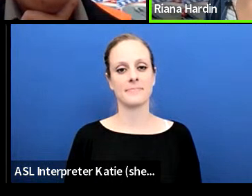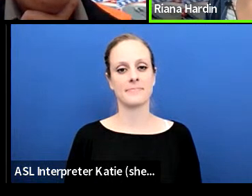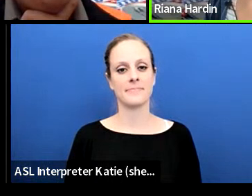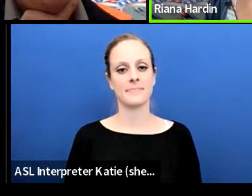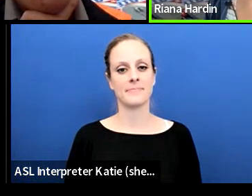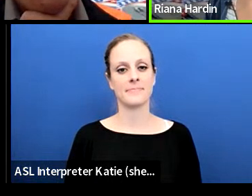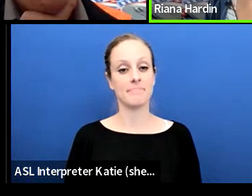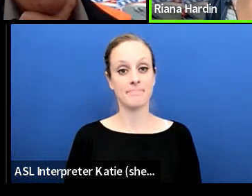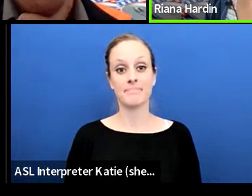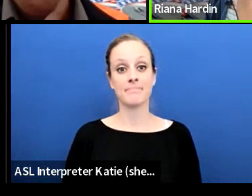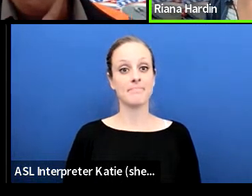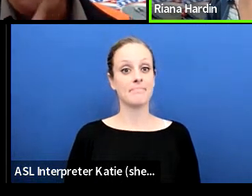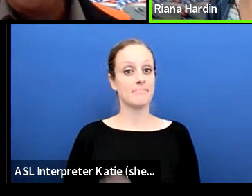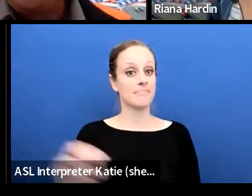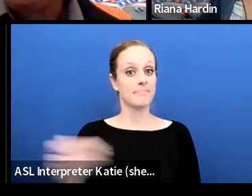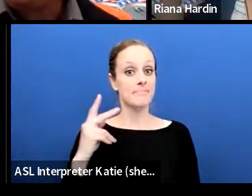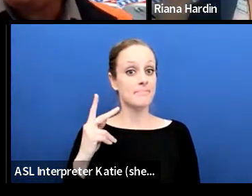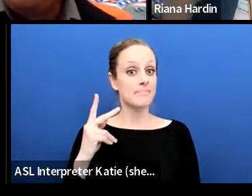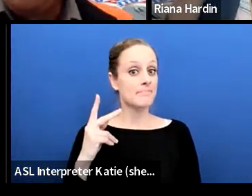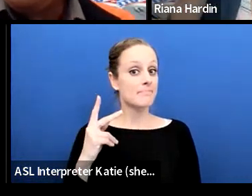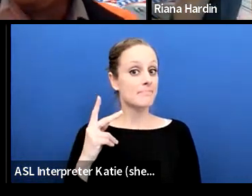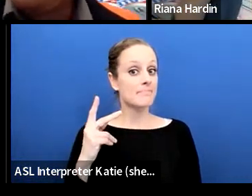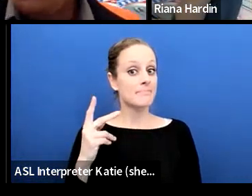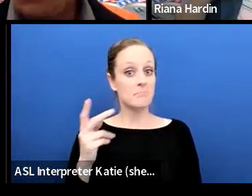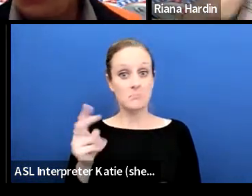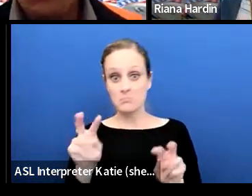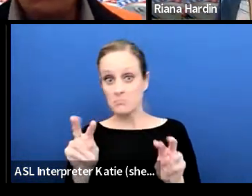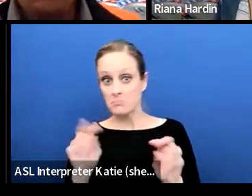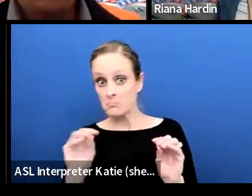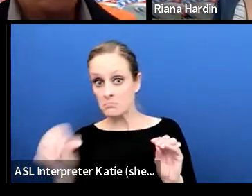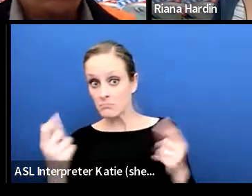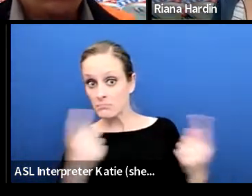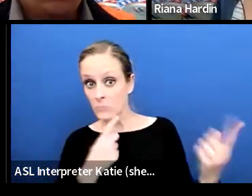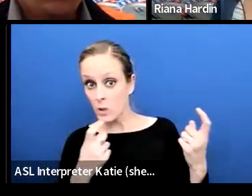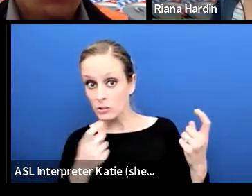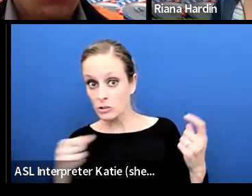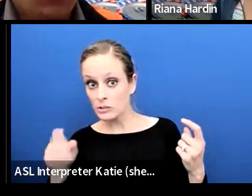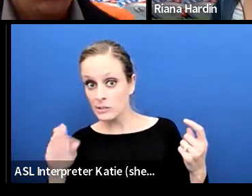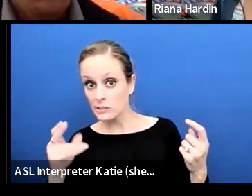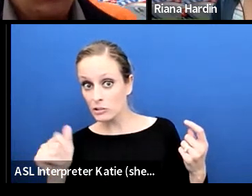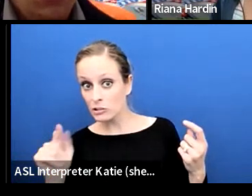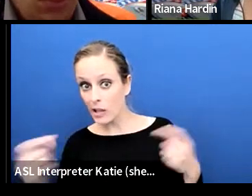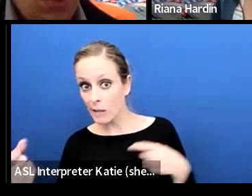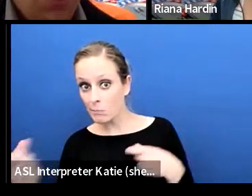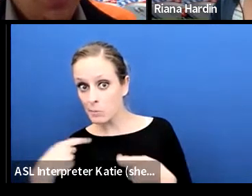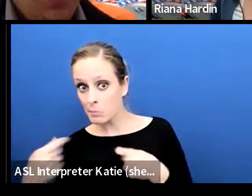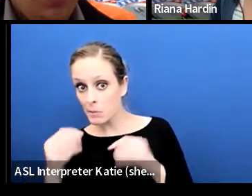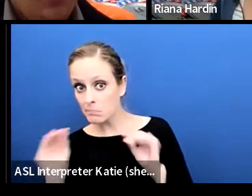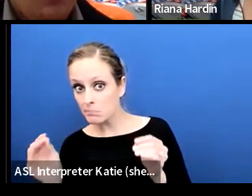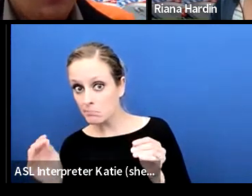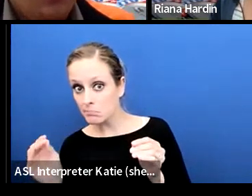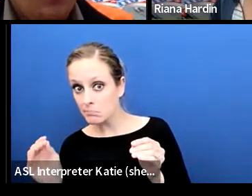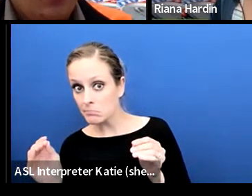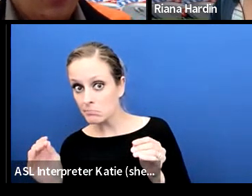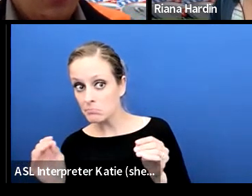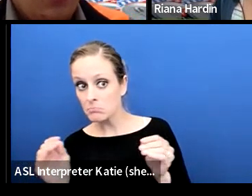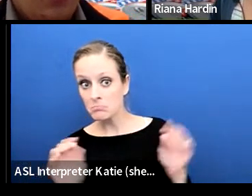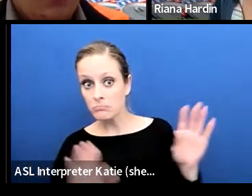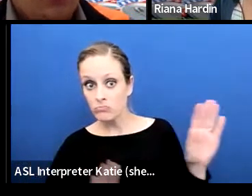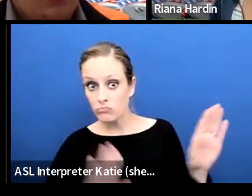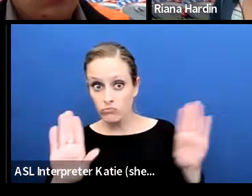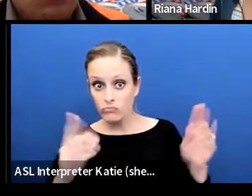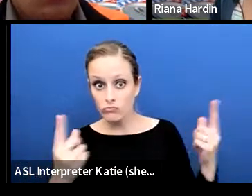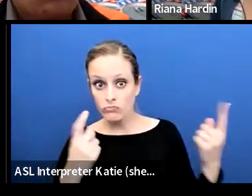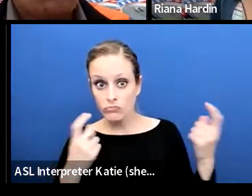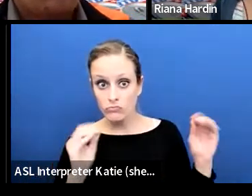Okay, I think that, yeah, I don't see any more questions in the chat at this point. So I